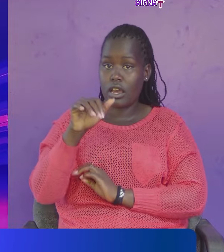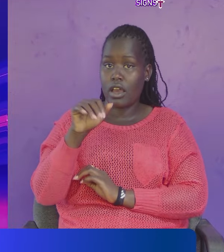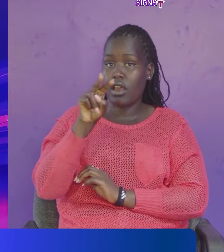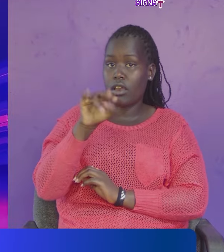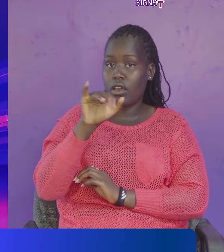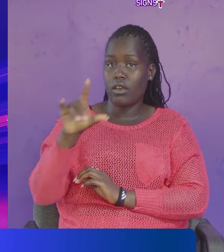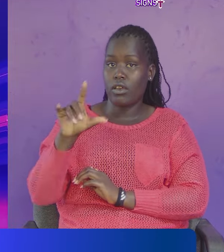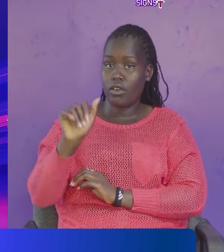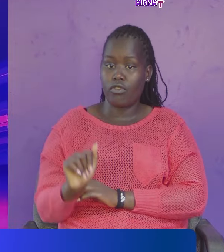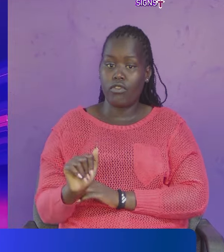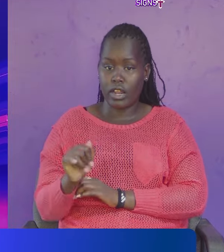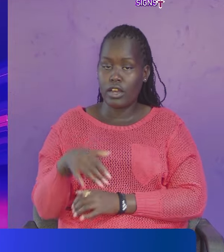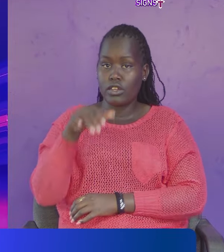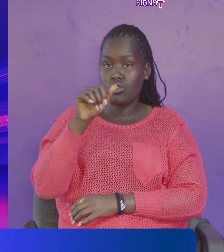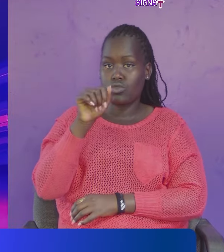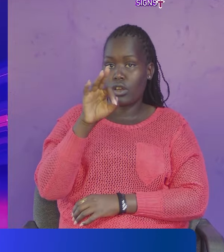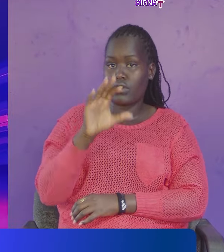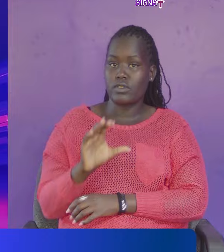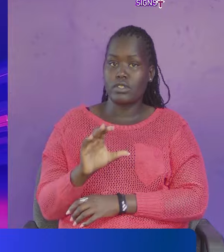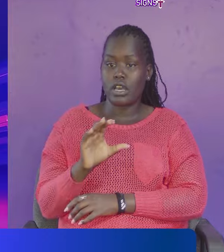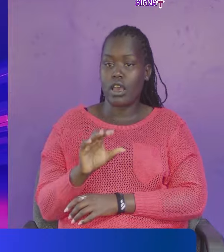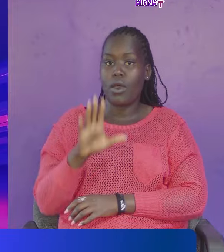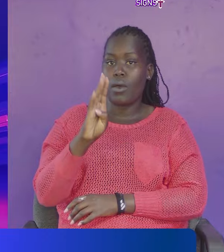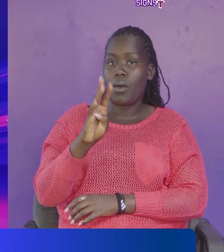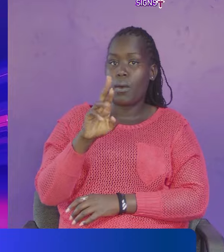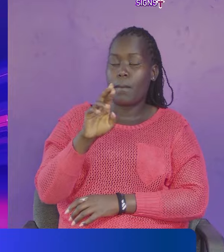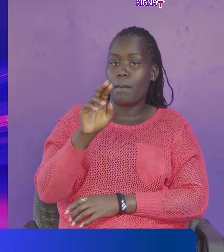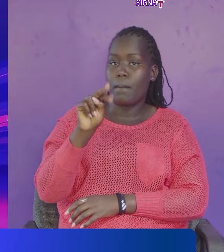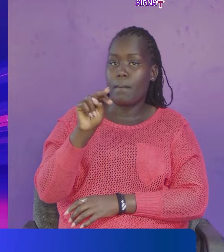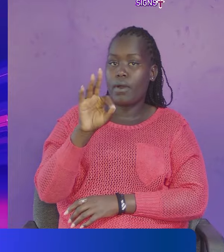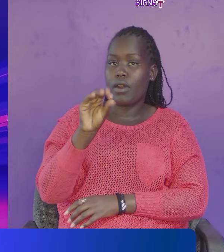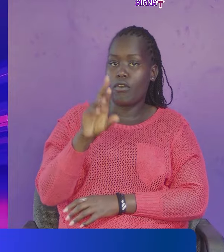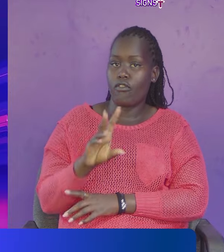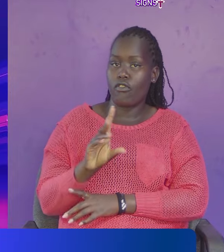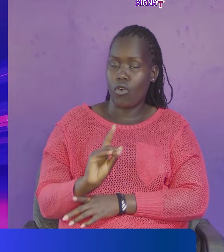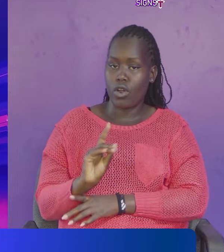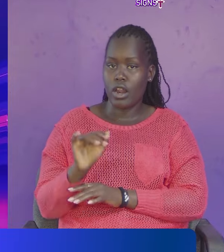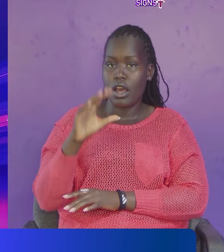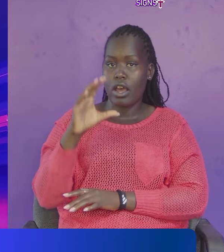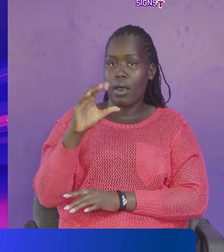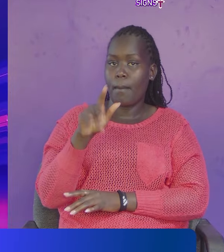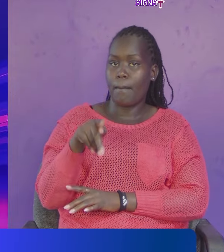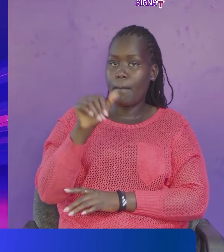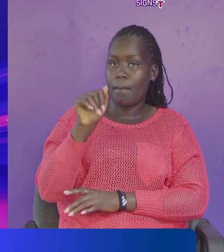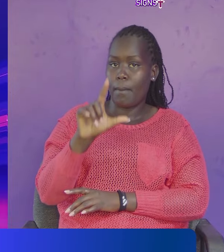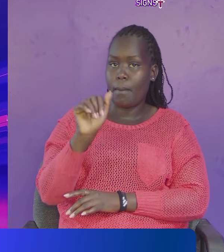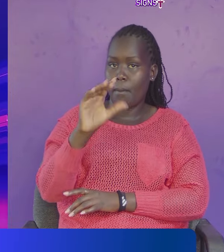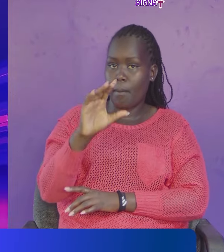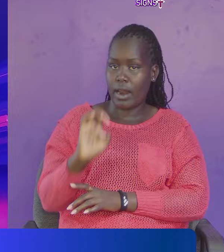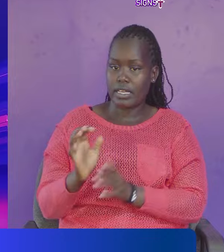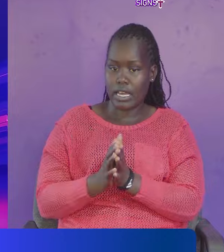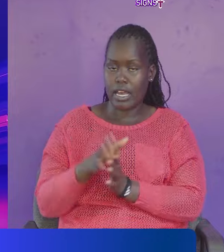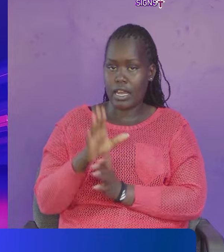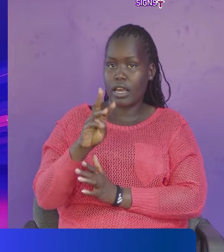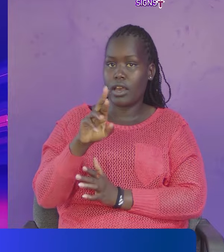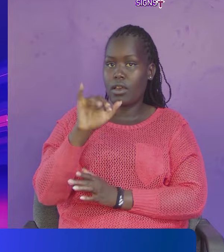playing hosts to AFC Bournemouth, Brentford against Newcastle United, Crystal Palace against Brighton. This is going to be a